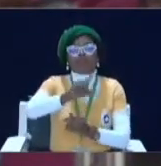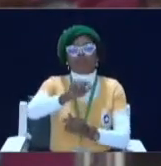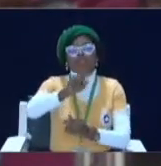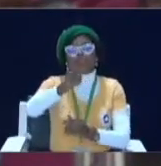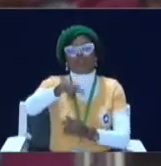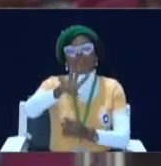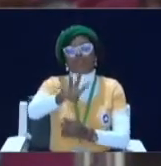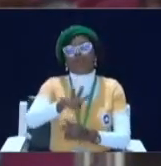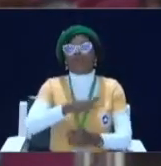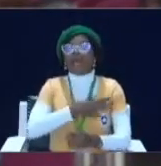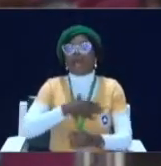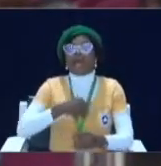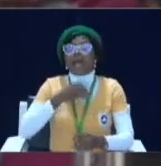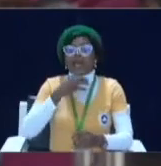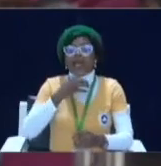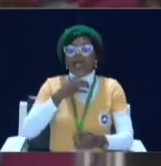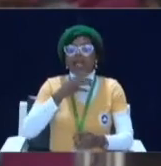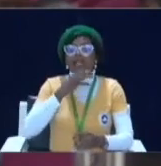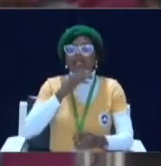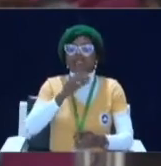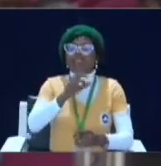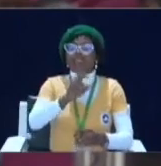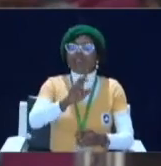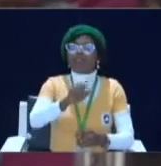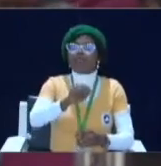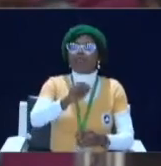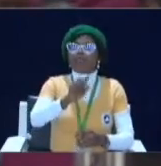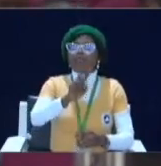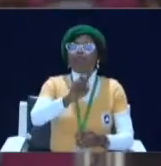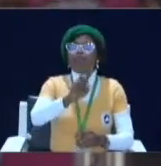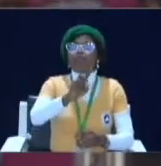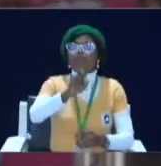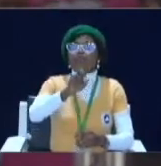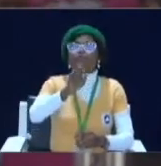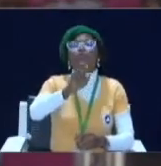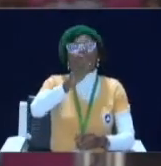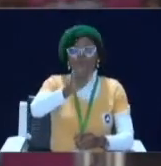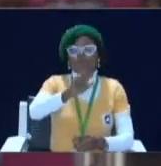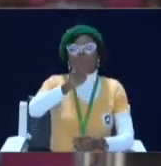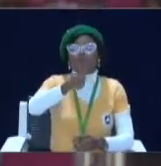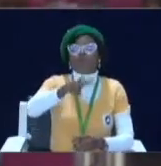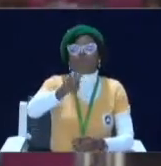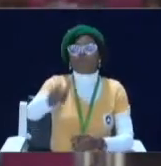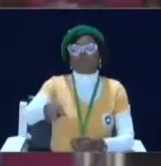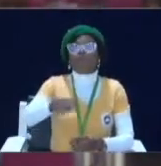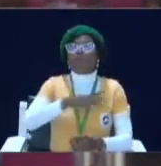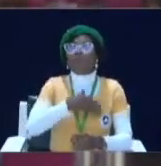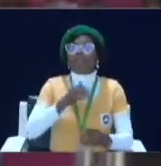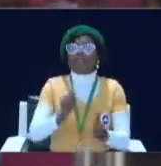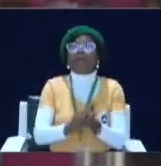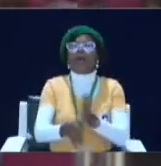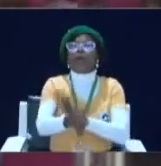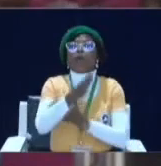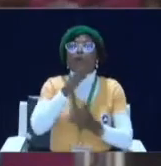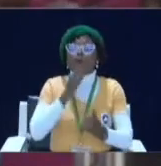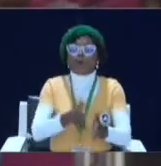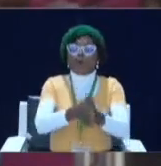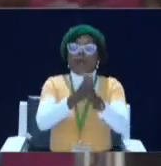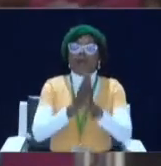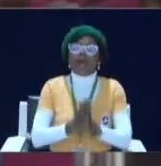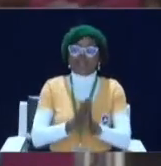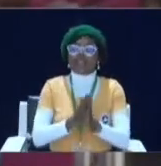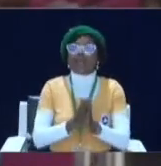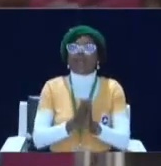of knowledge that Daddy spoke during the February 2022 Holy Ghost service that God will add sweetness to her